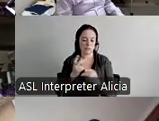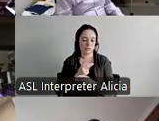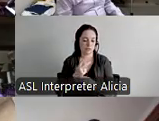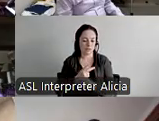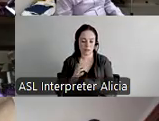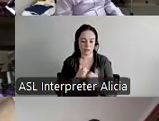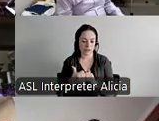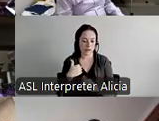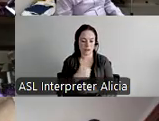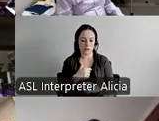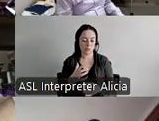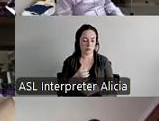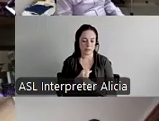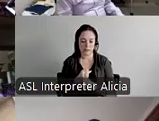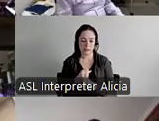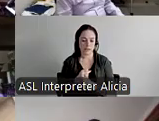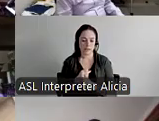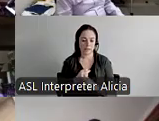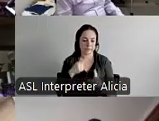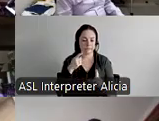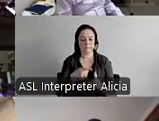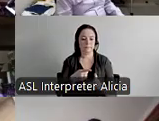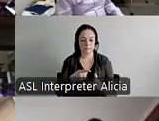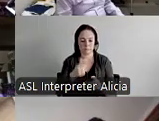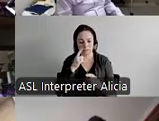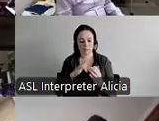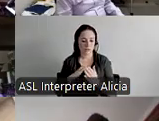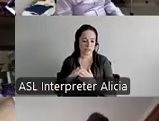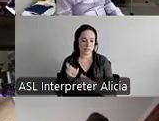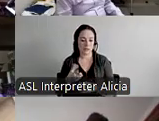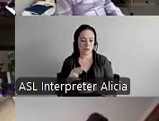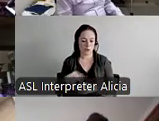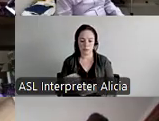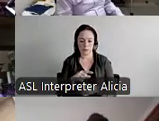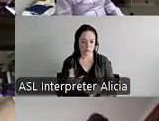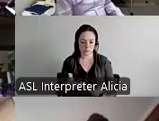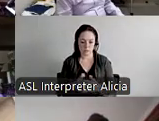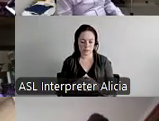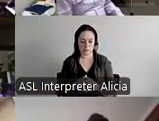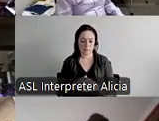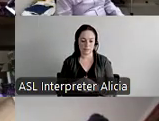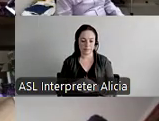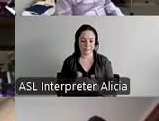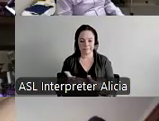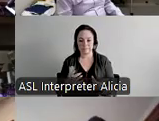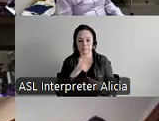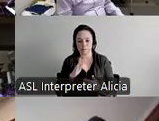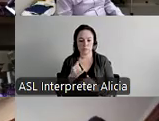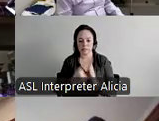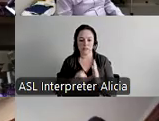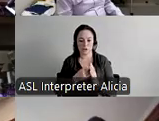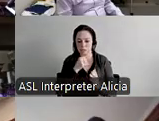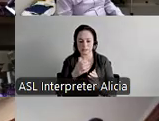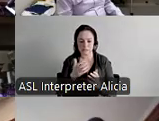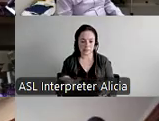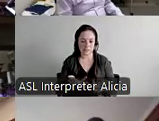do we get toward the goal of the city owning those things. Because in a sense, Art Walk really isn't around anymore. I